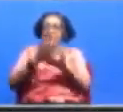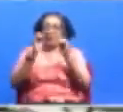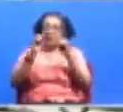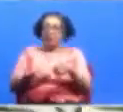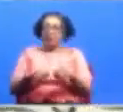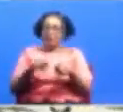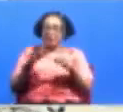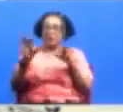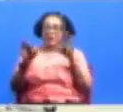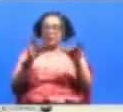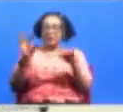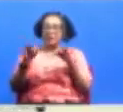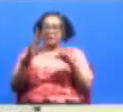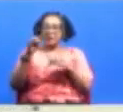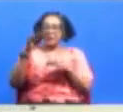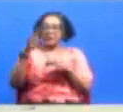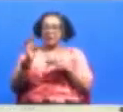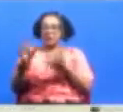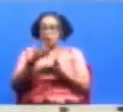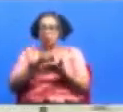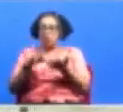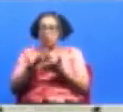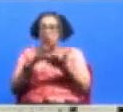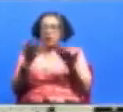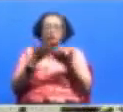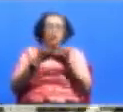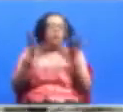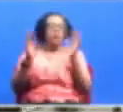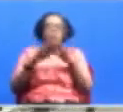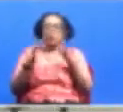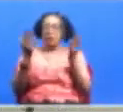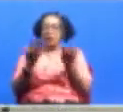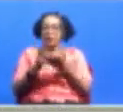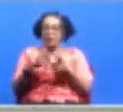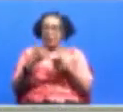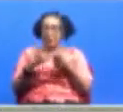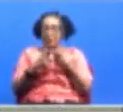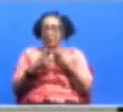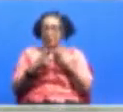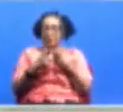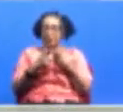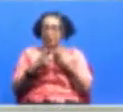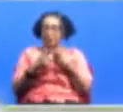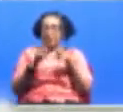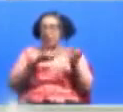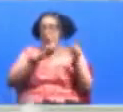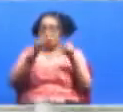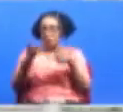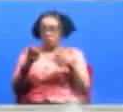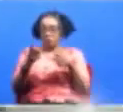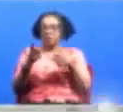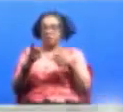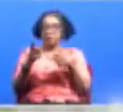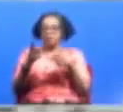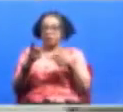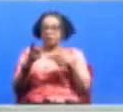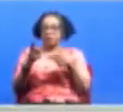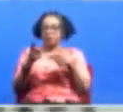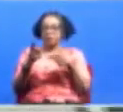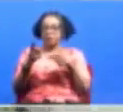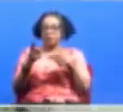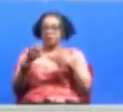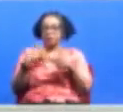select a race locally or anywhere in the world, and then I go for it. Yeah, the sport has